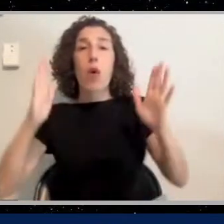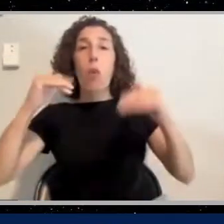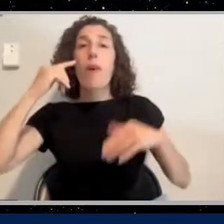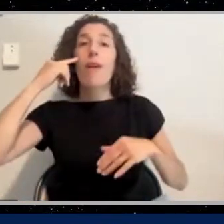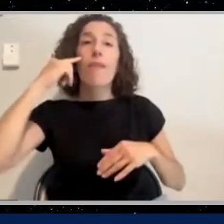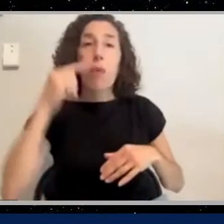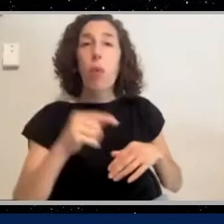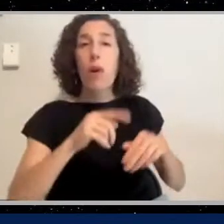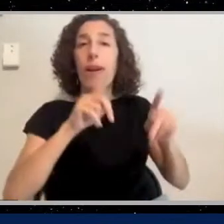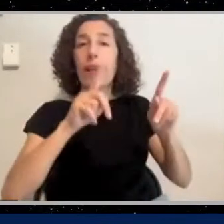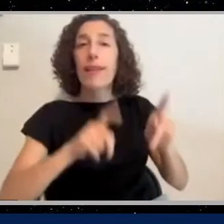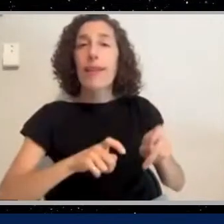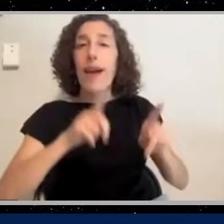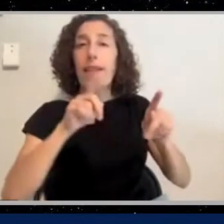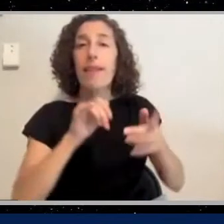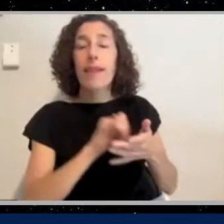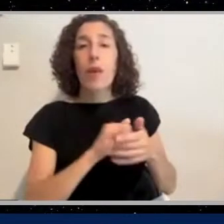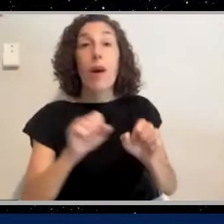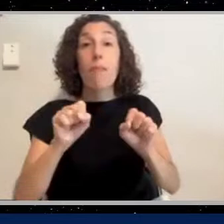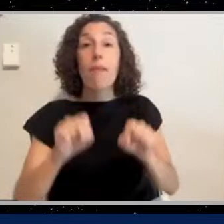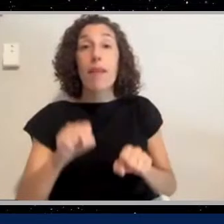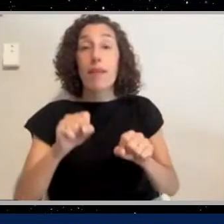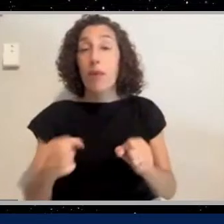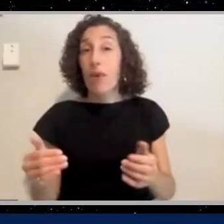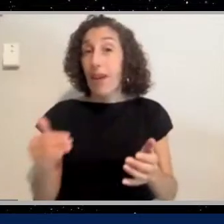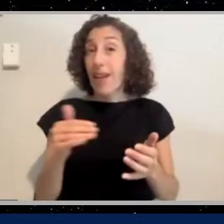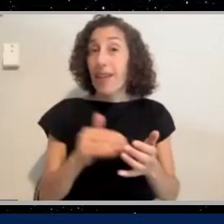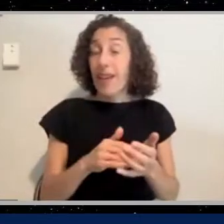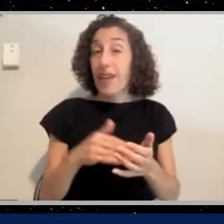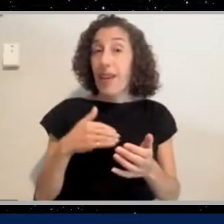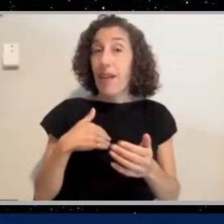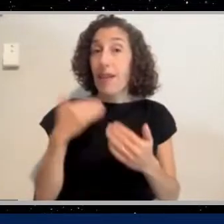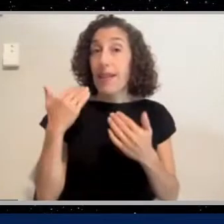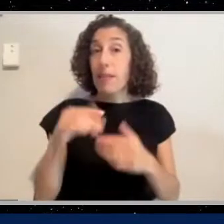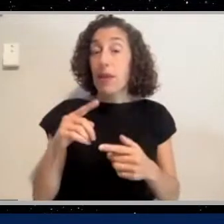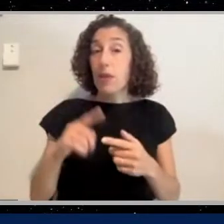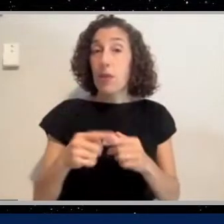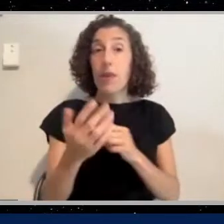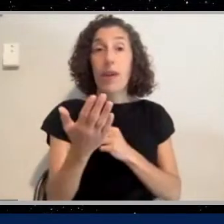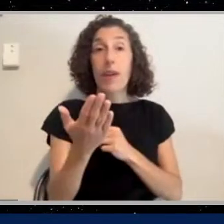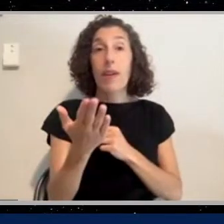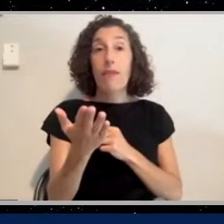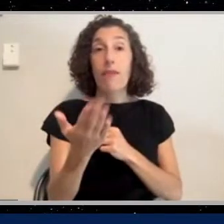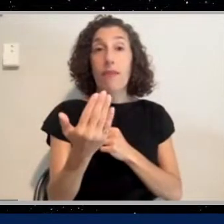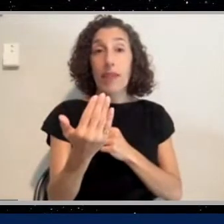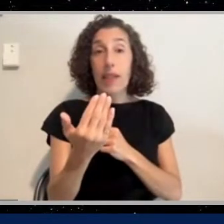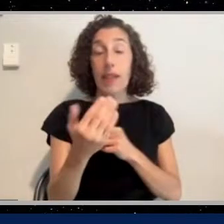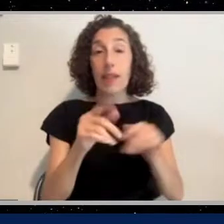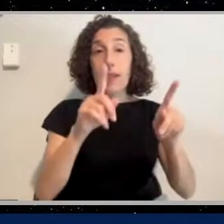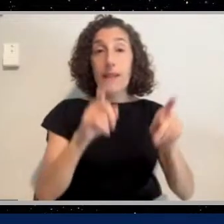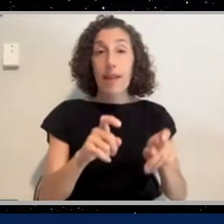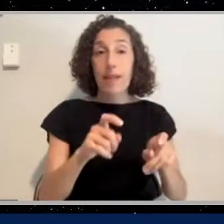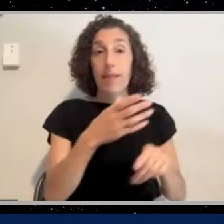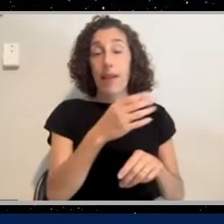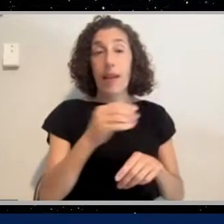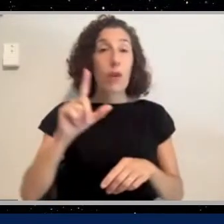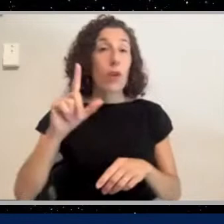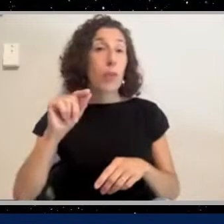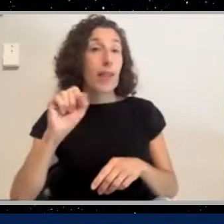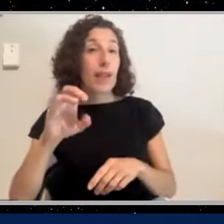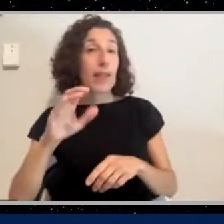practical, considering you only have 15 parabolas, 20 seconds each, and keeping also in mind that the first few are all